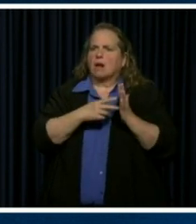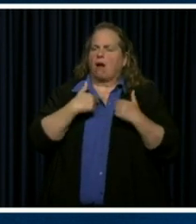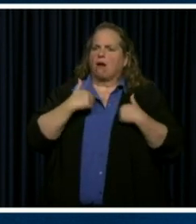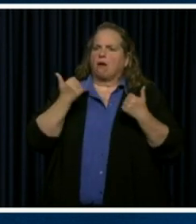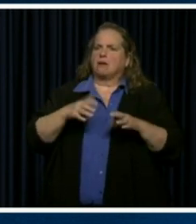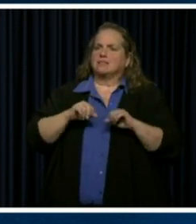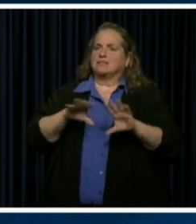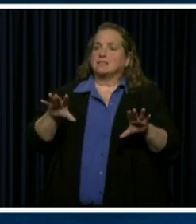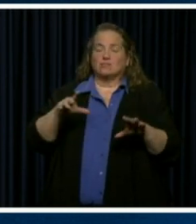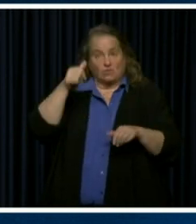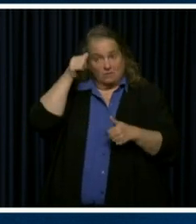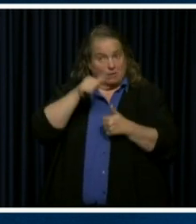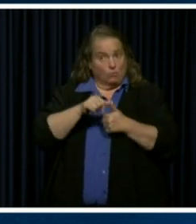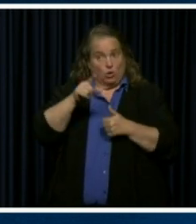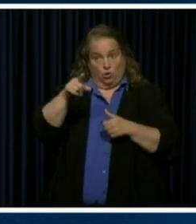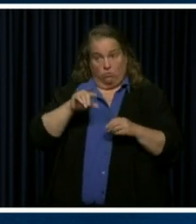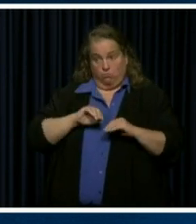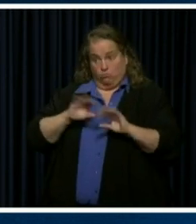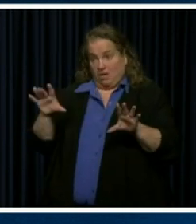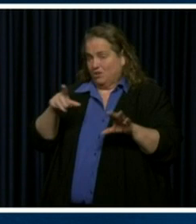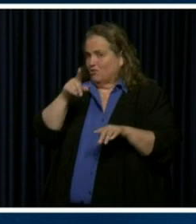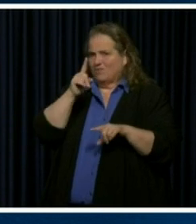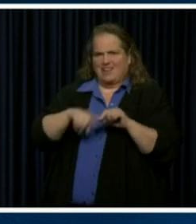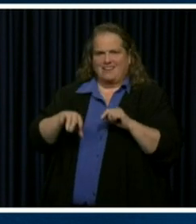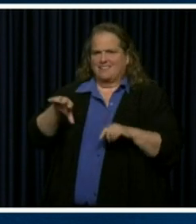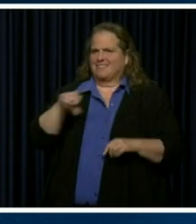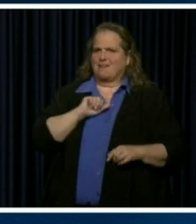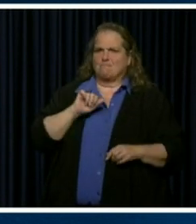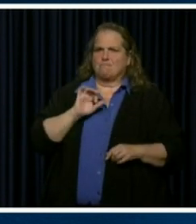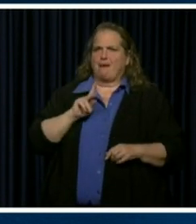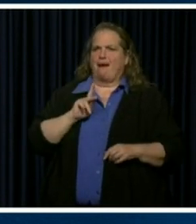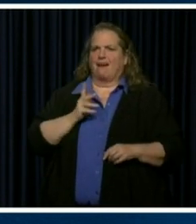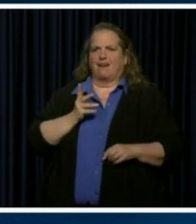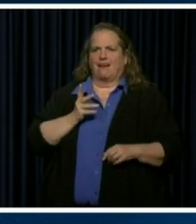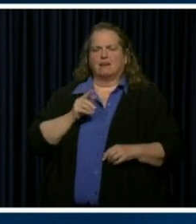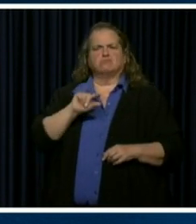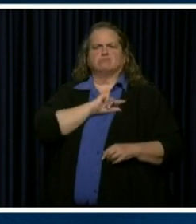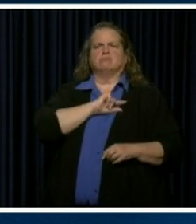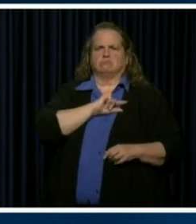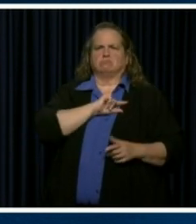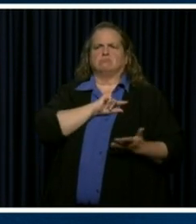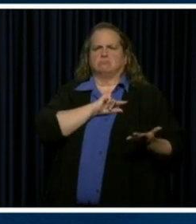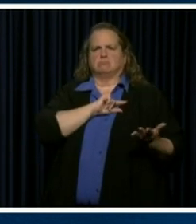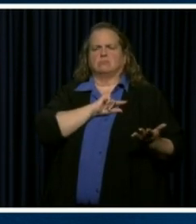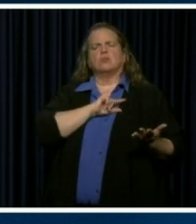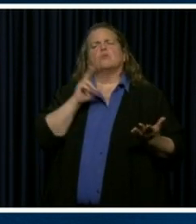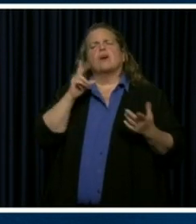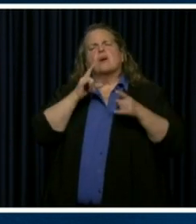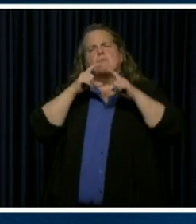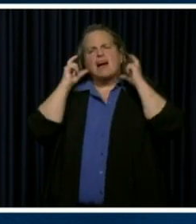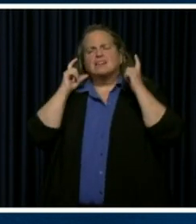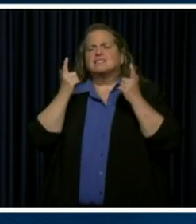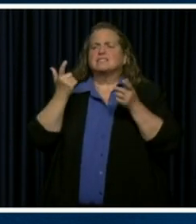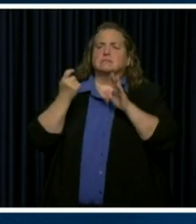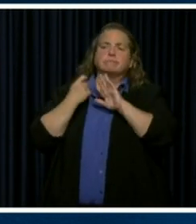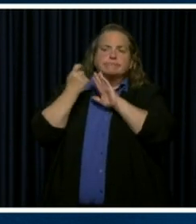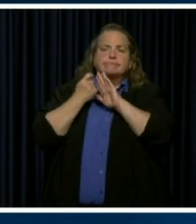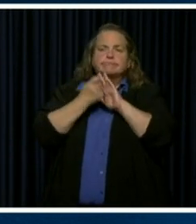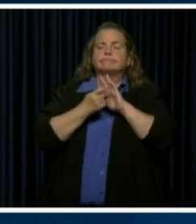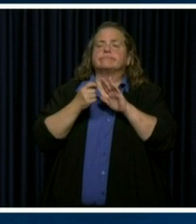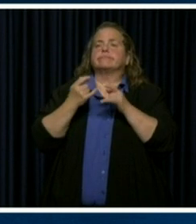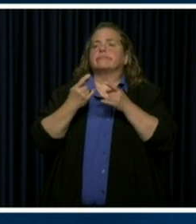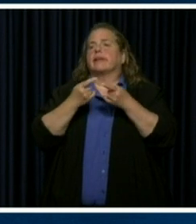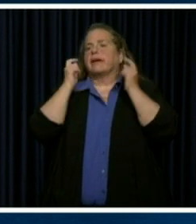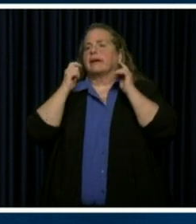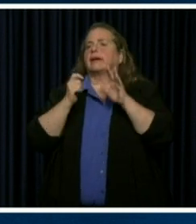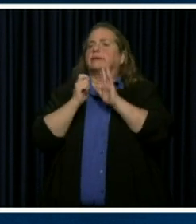that back once you've spread it in different places. So wear the mask. Look, you can monogram it, you can put different things on it, you